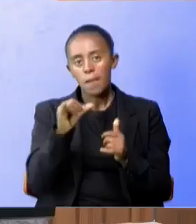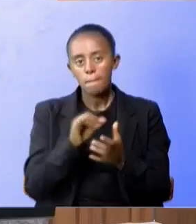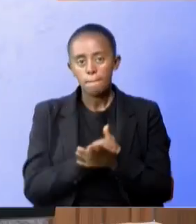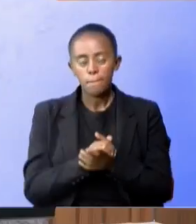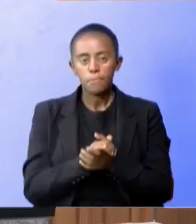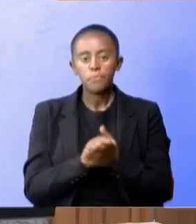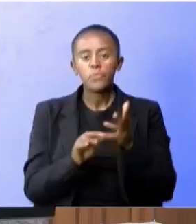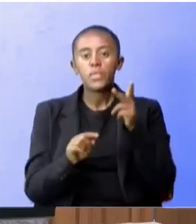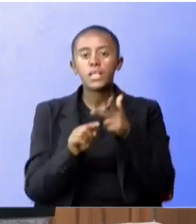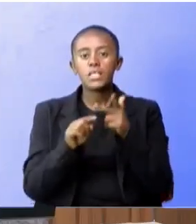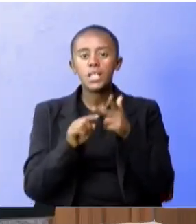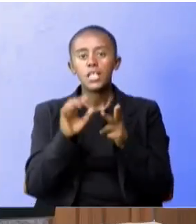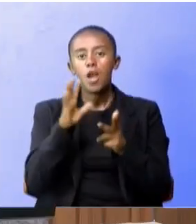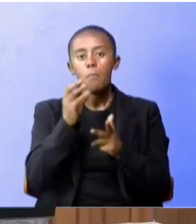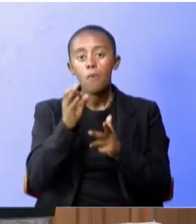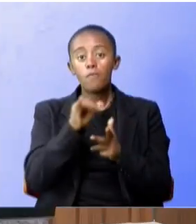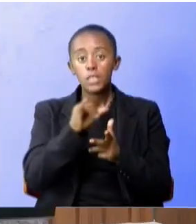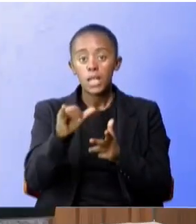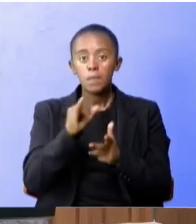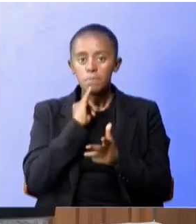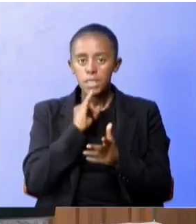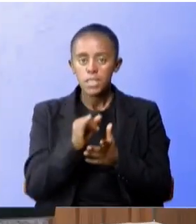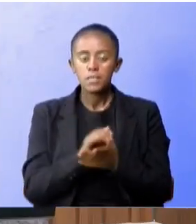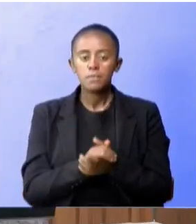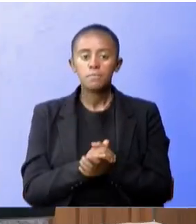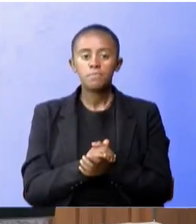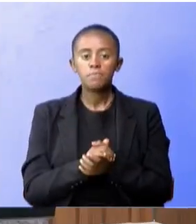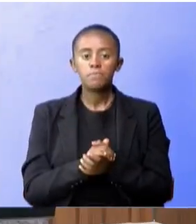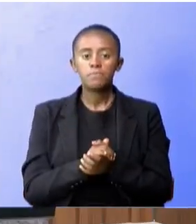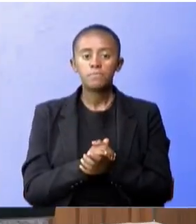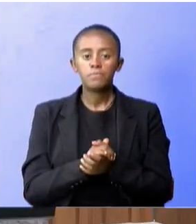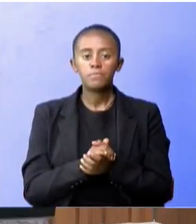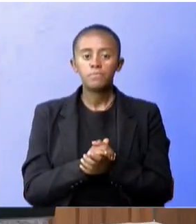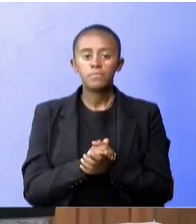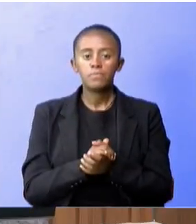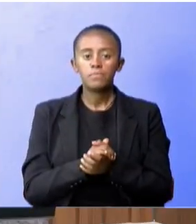The third type of synonym is